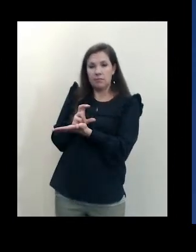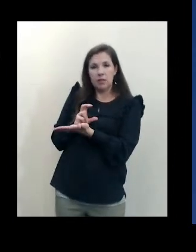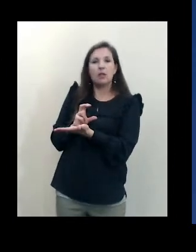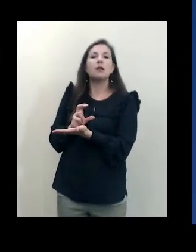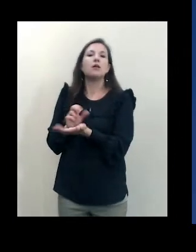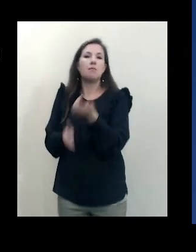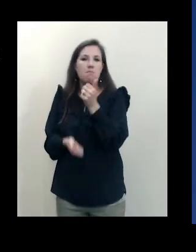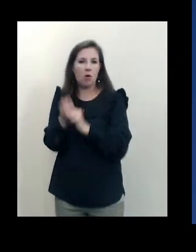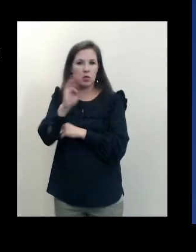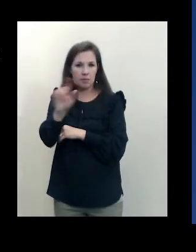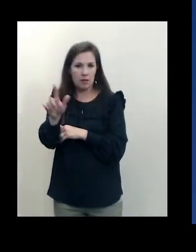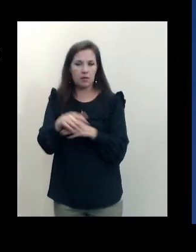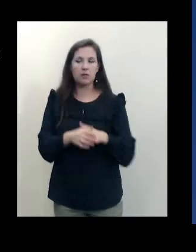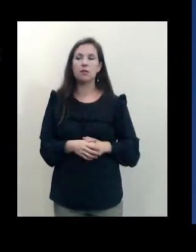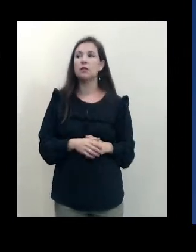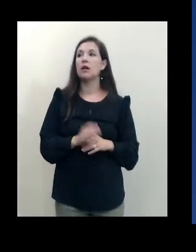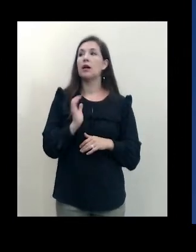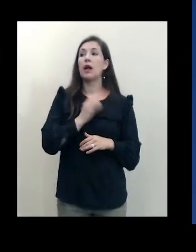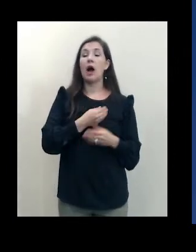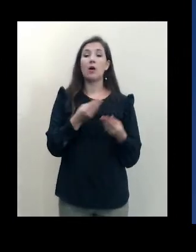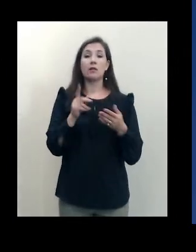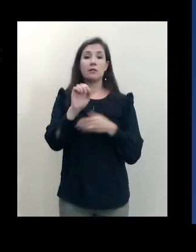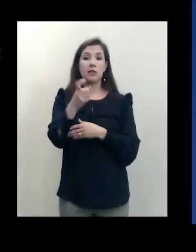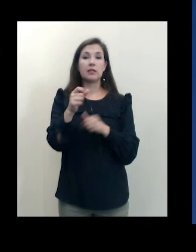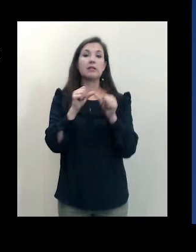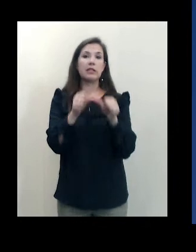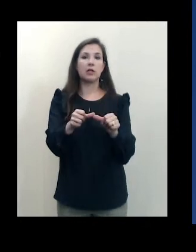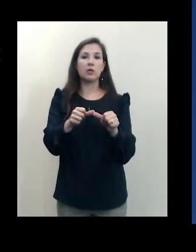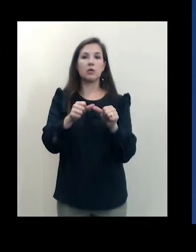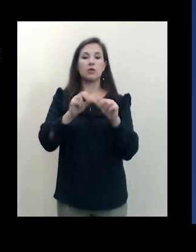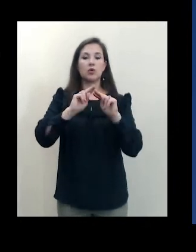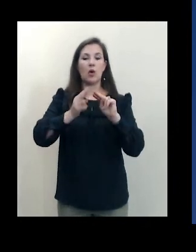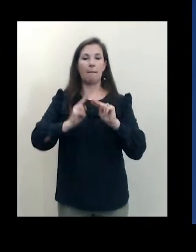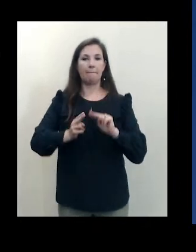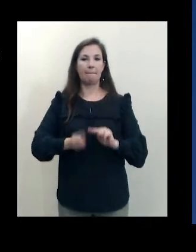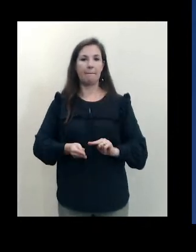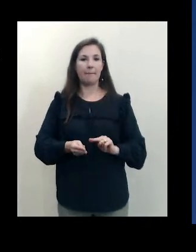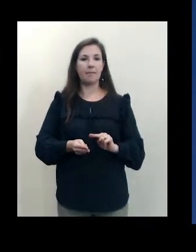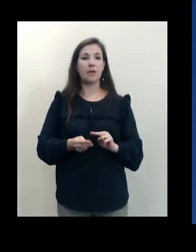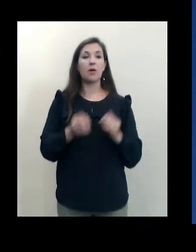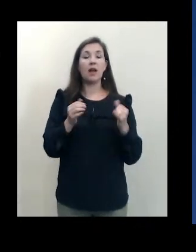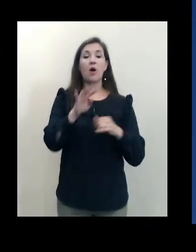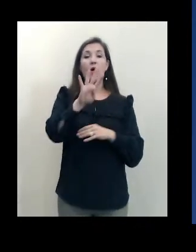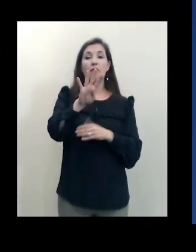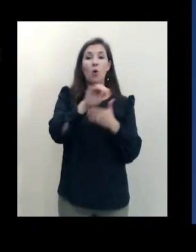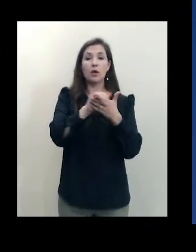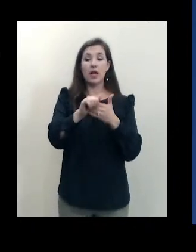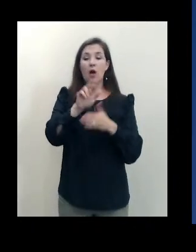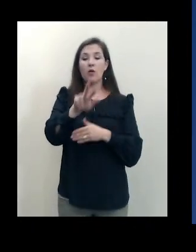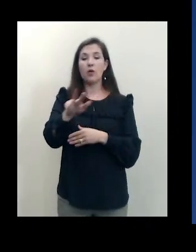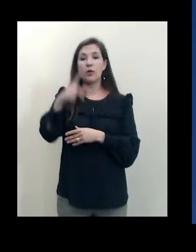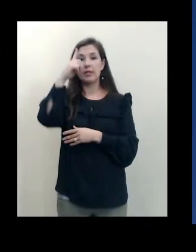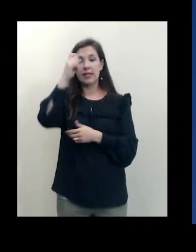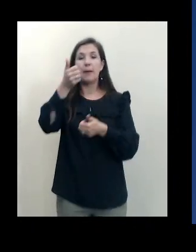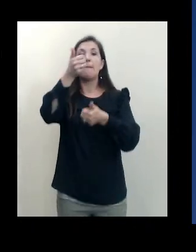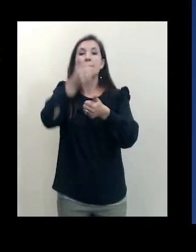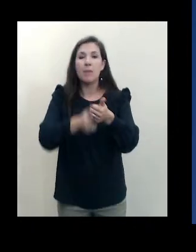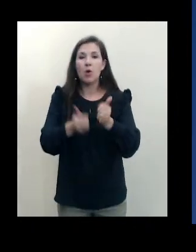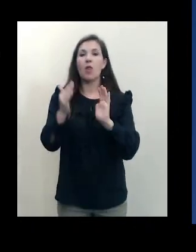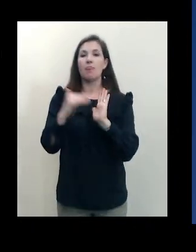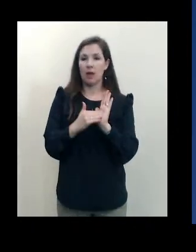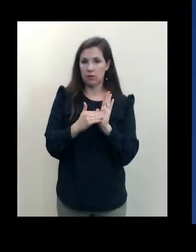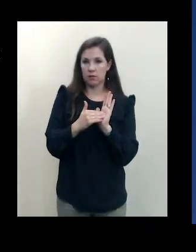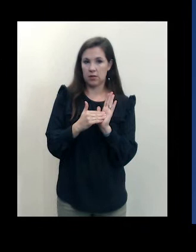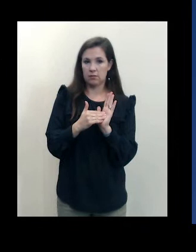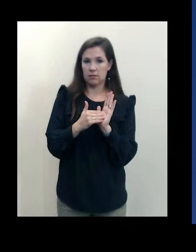tax bills, and our property tax continues to drop. The rate is going to be $4.33 per thousand, which